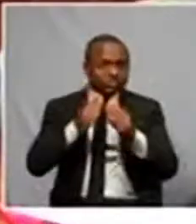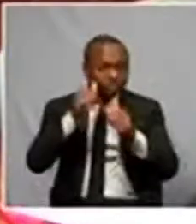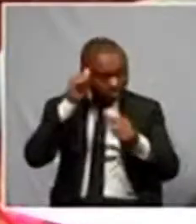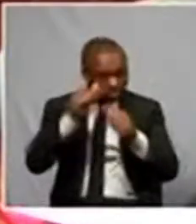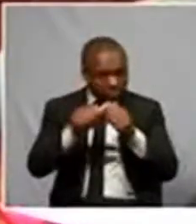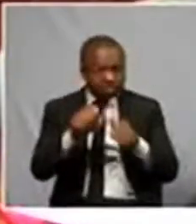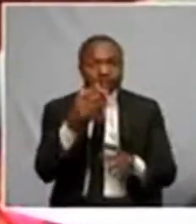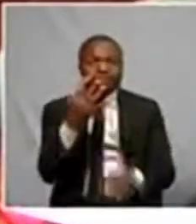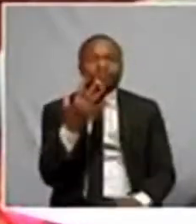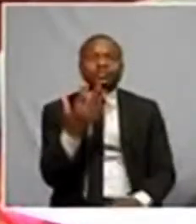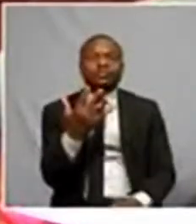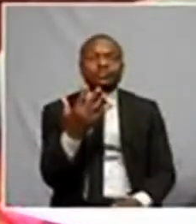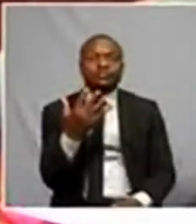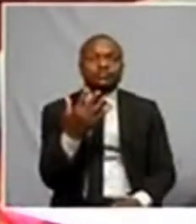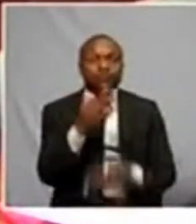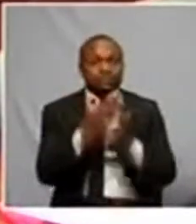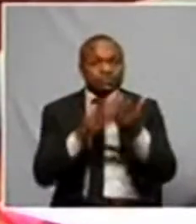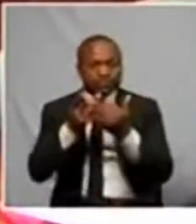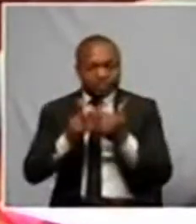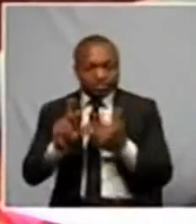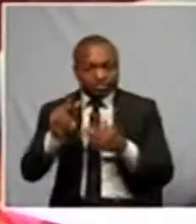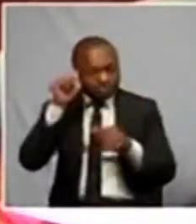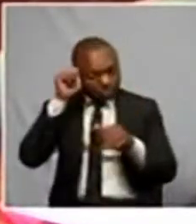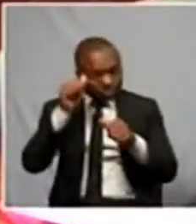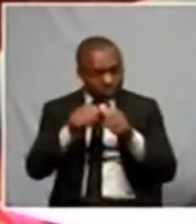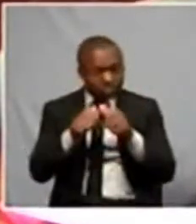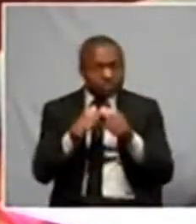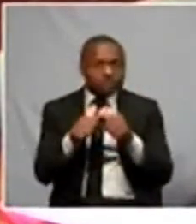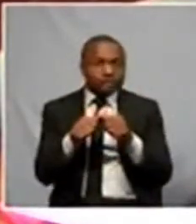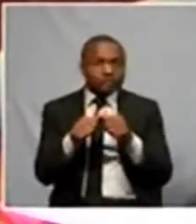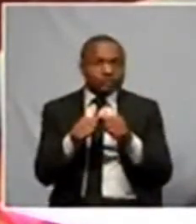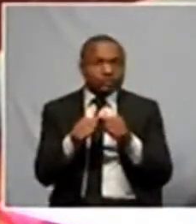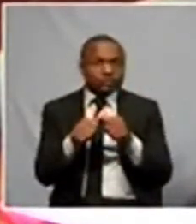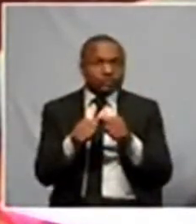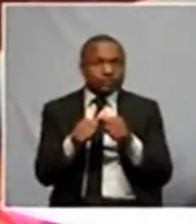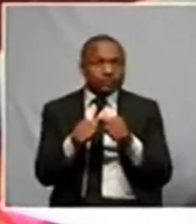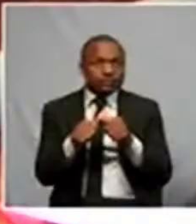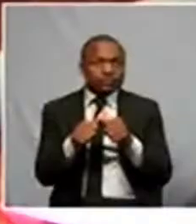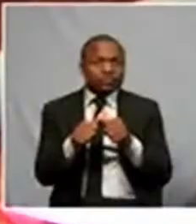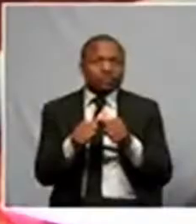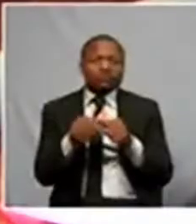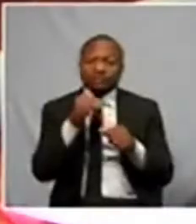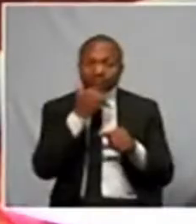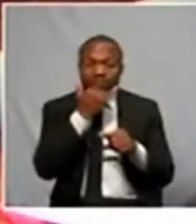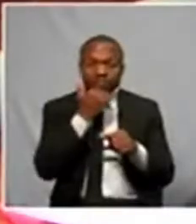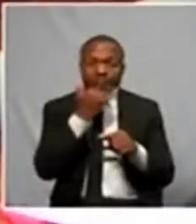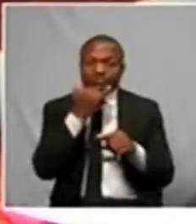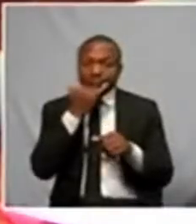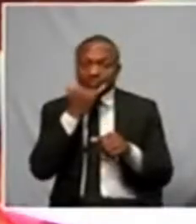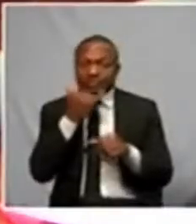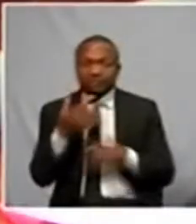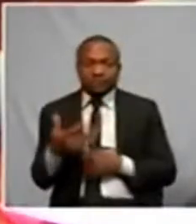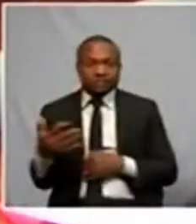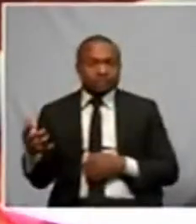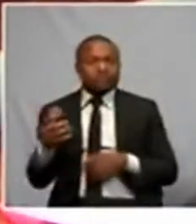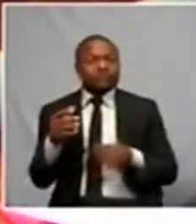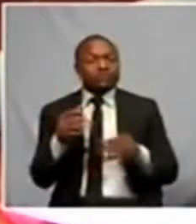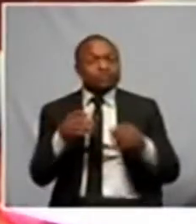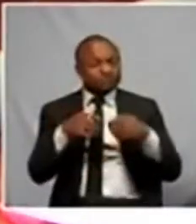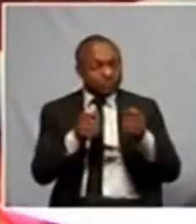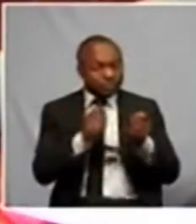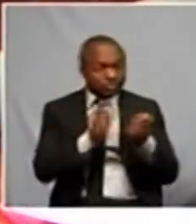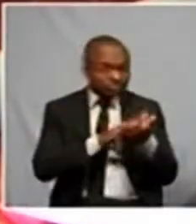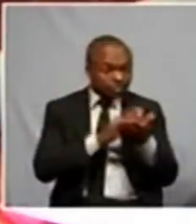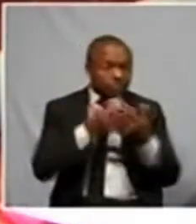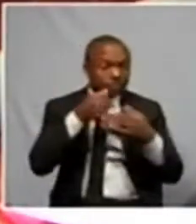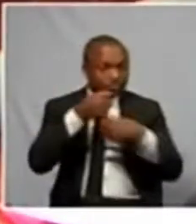number 5, some parts of the agreement, especially regarding harmful subsidies, may be open to interpretation and